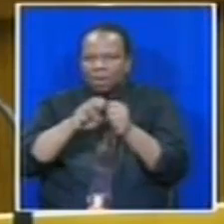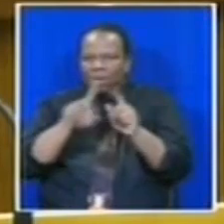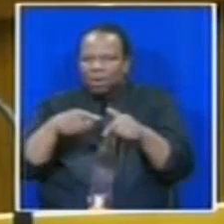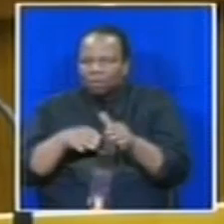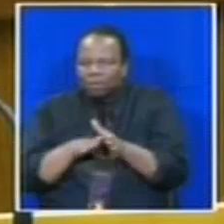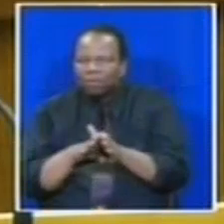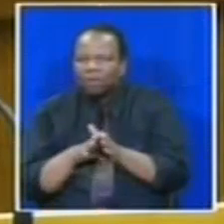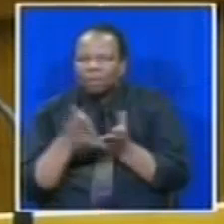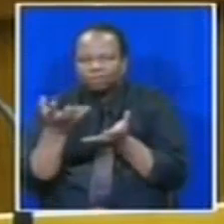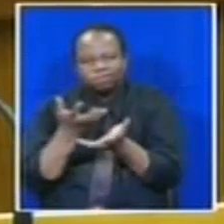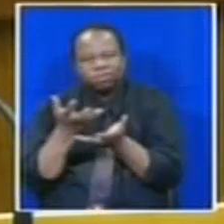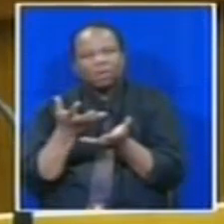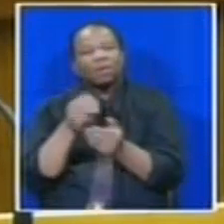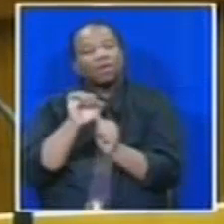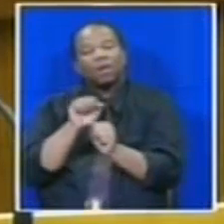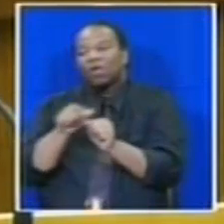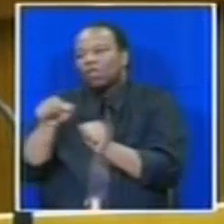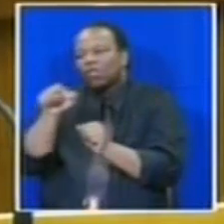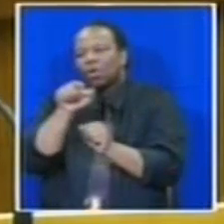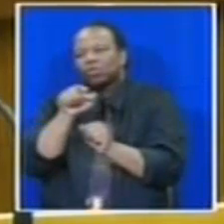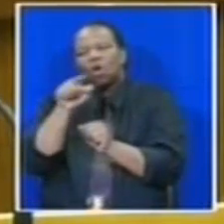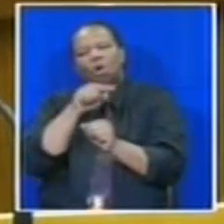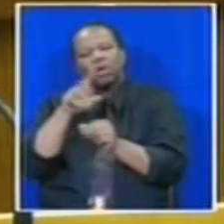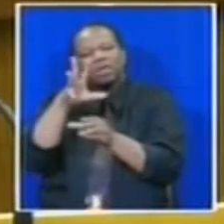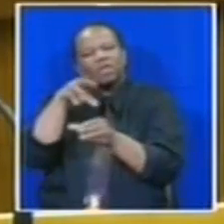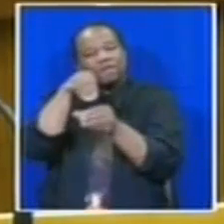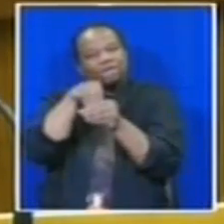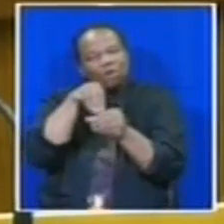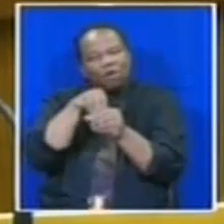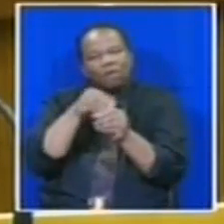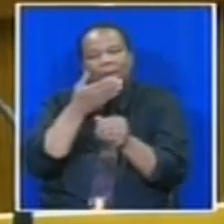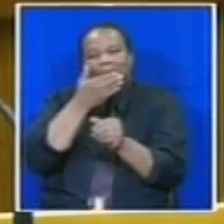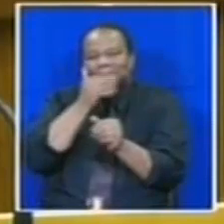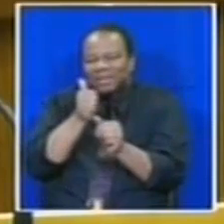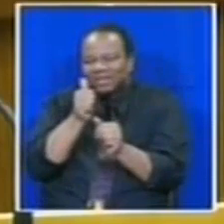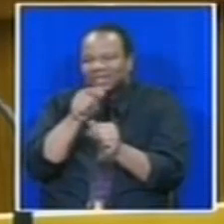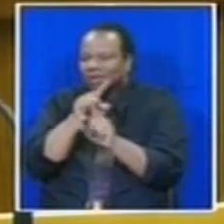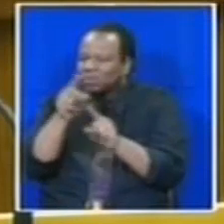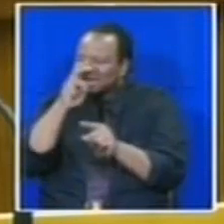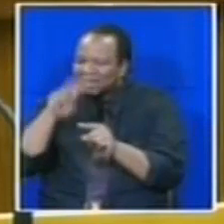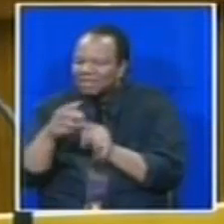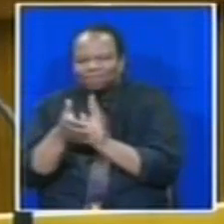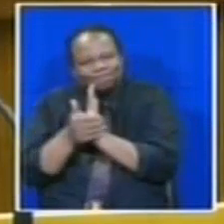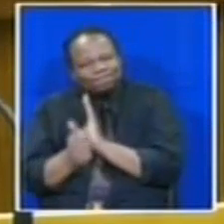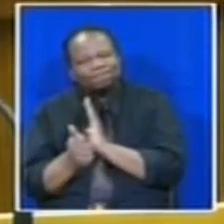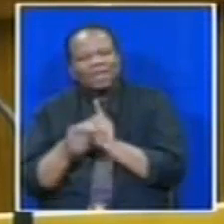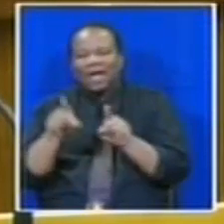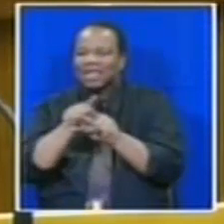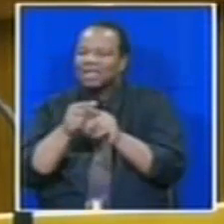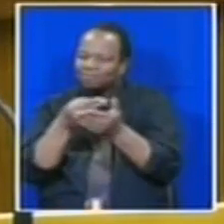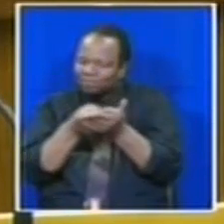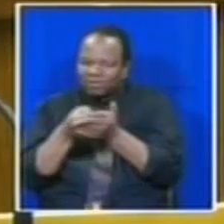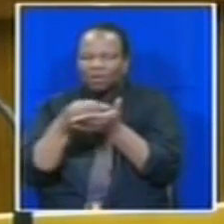we owe it to all those involved to revitalize our capacity to negotiate agreements and to find